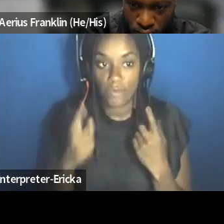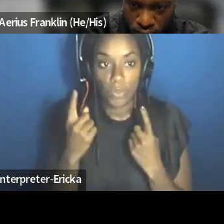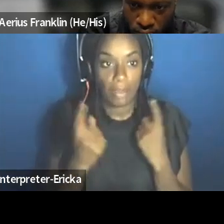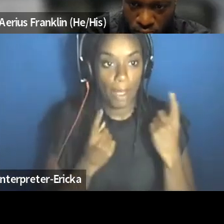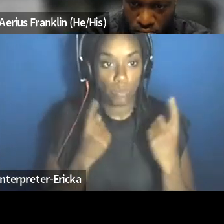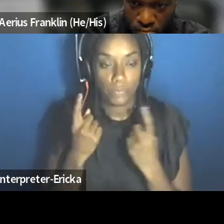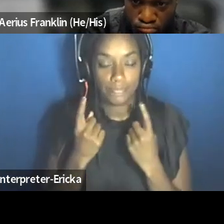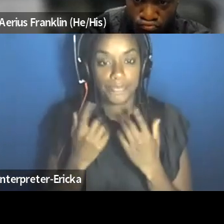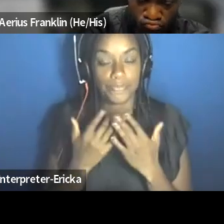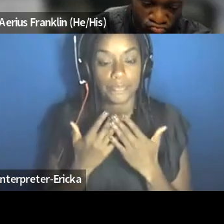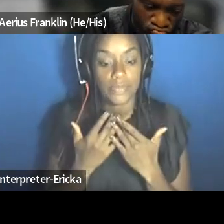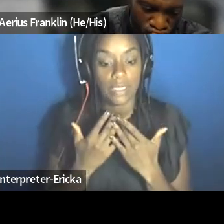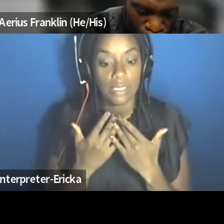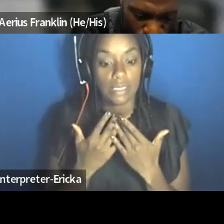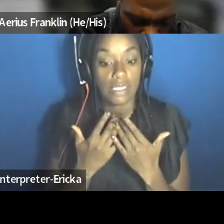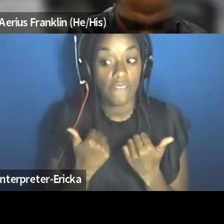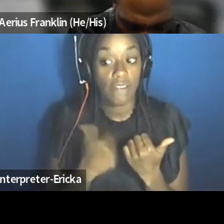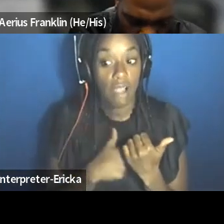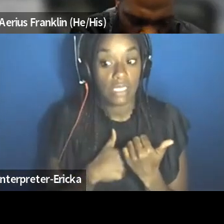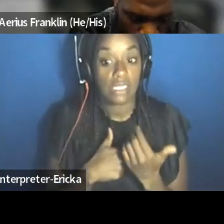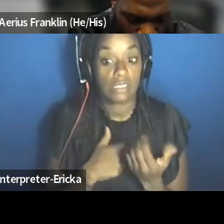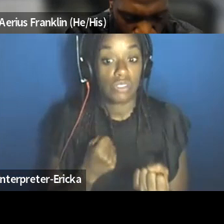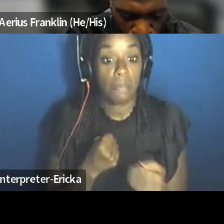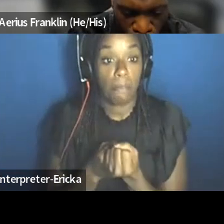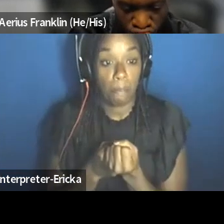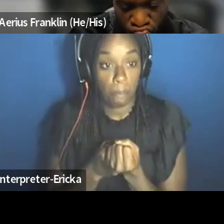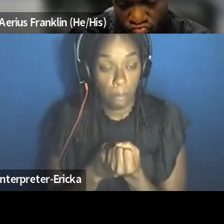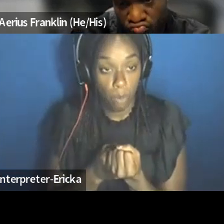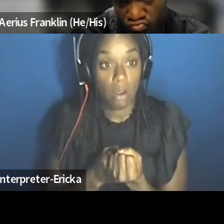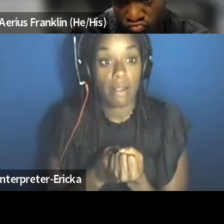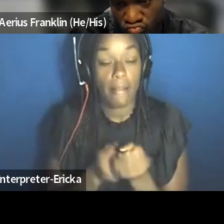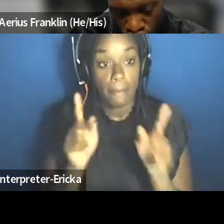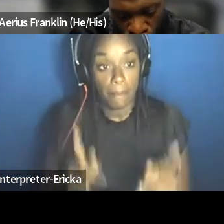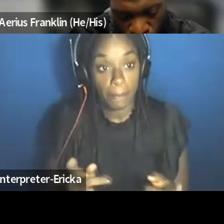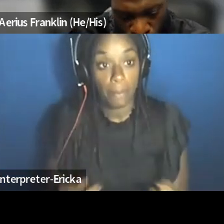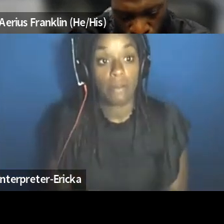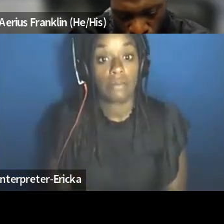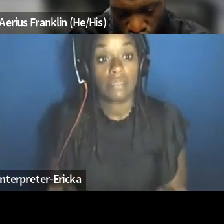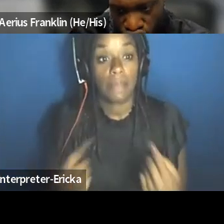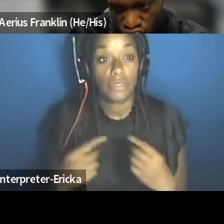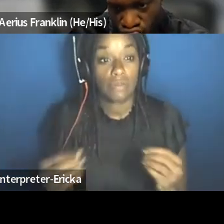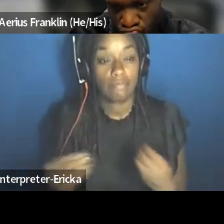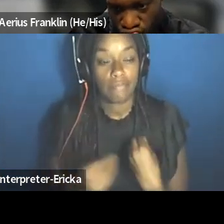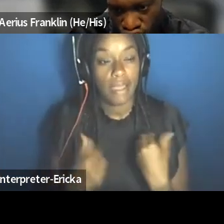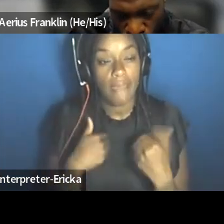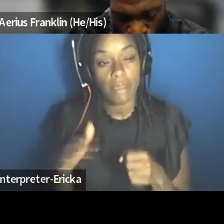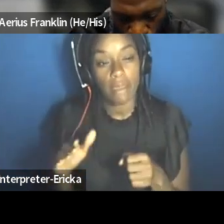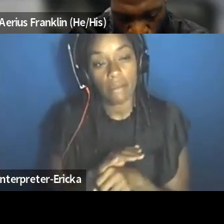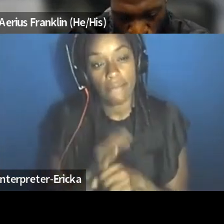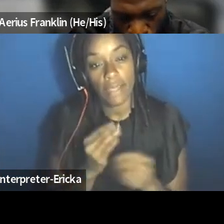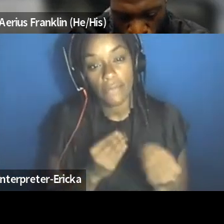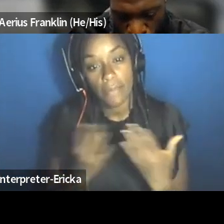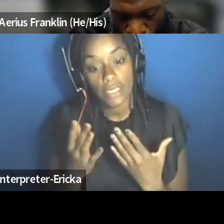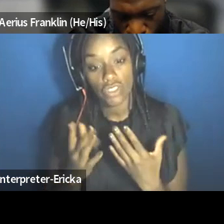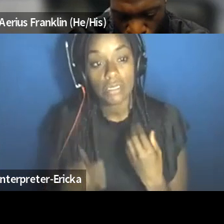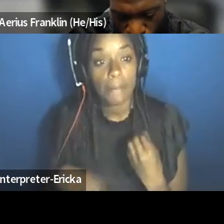consideration. So in order for us to help best support the individuals coming to the office, just having enough information about work